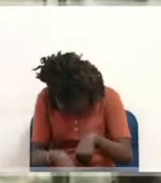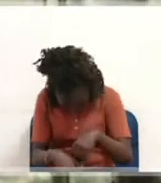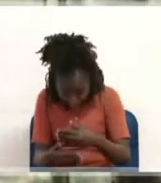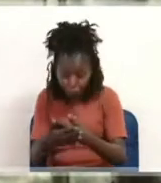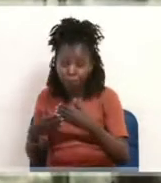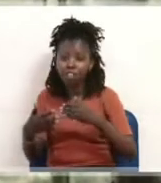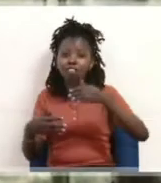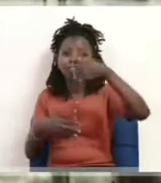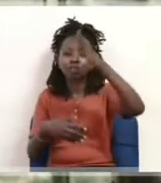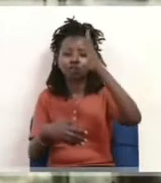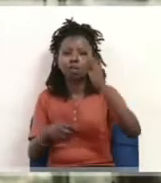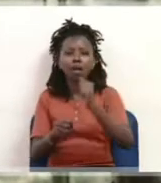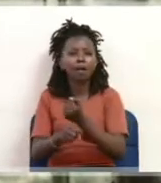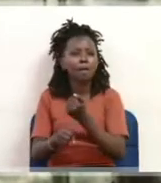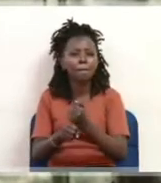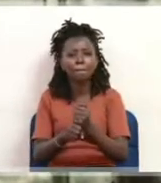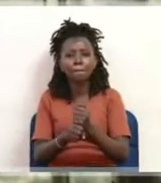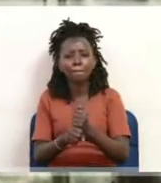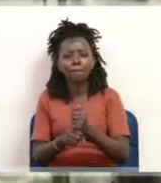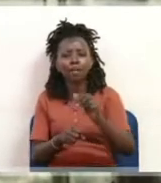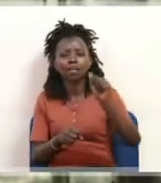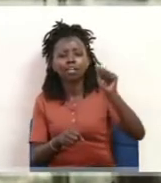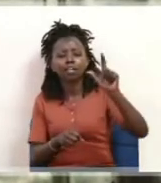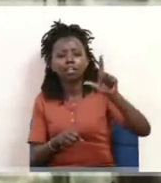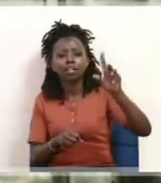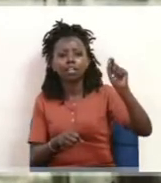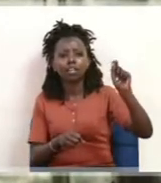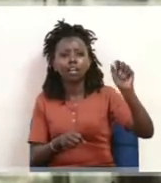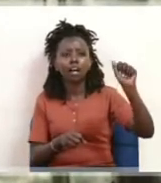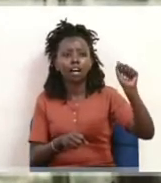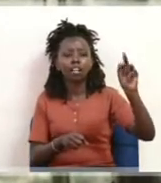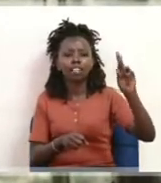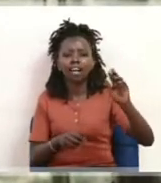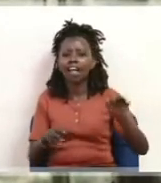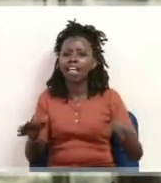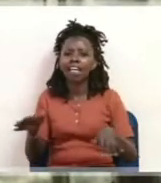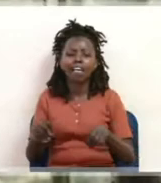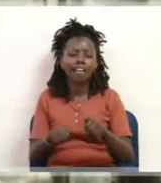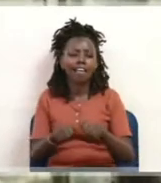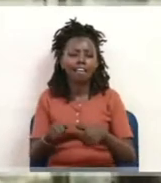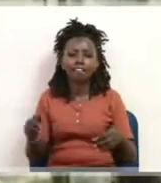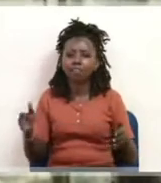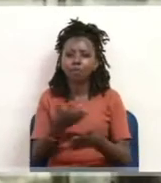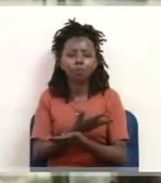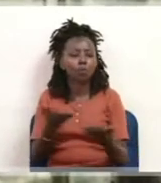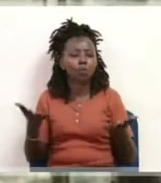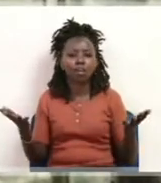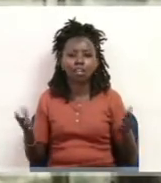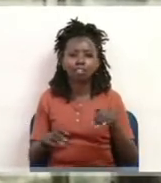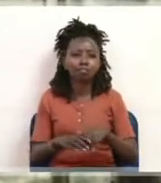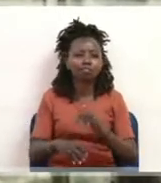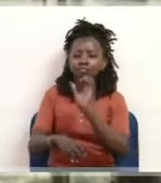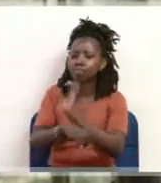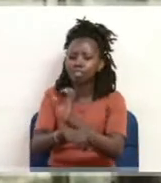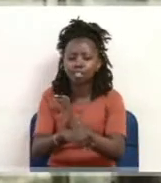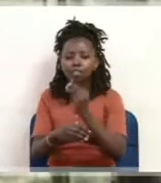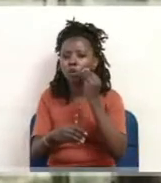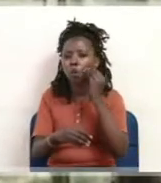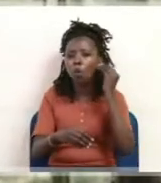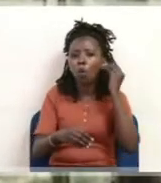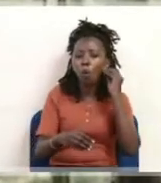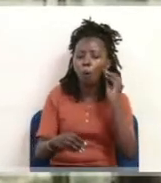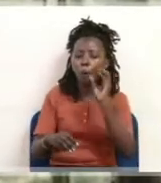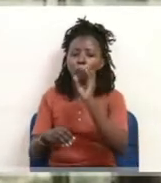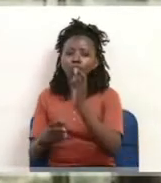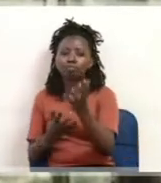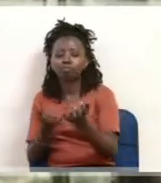Let's make altars that have been broken in our homes, in our churches, in our businesses. Let's build